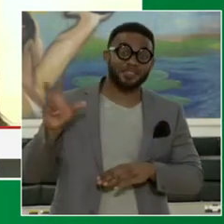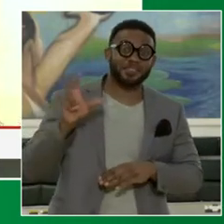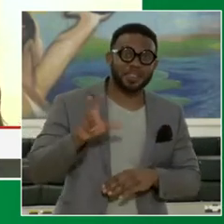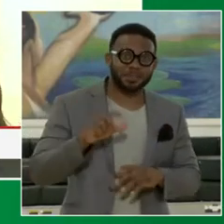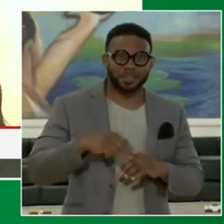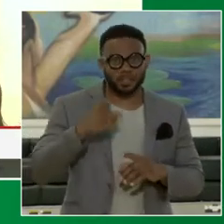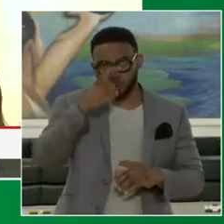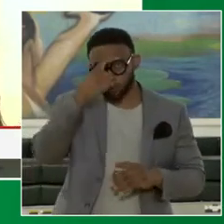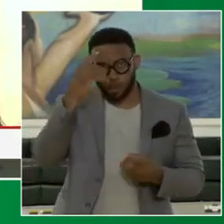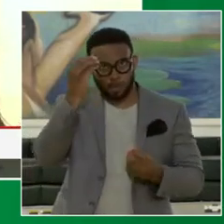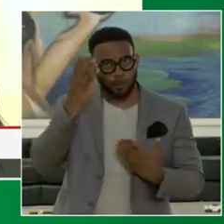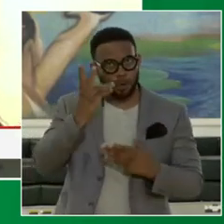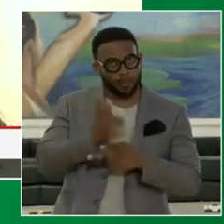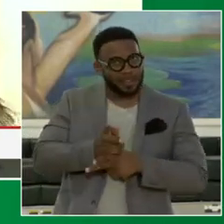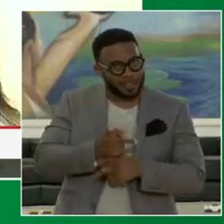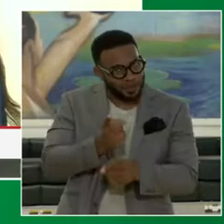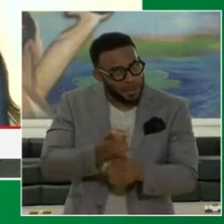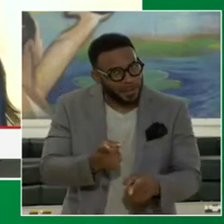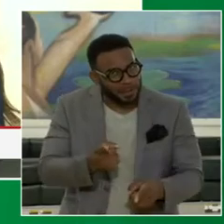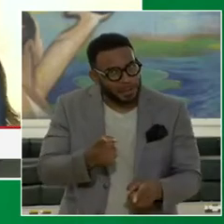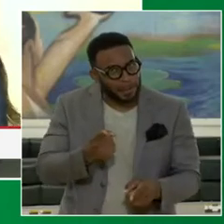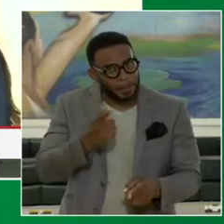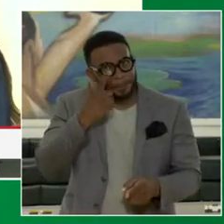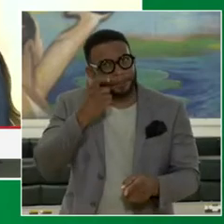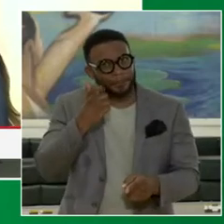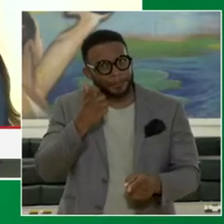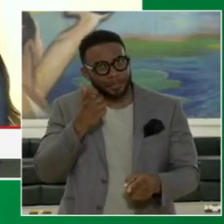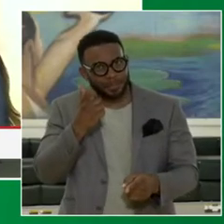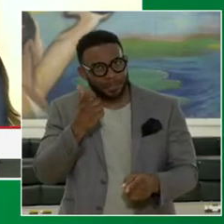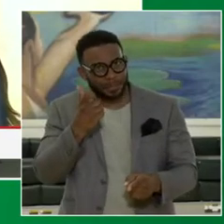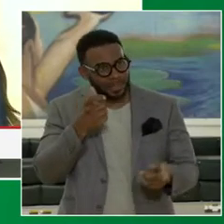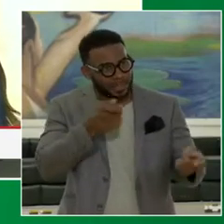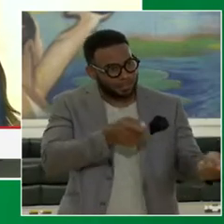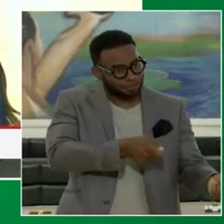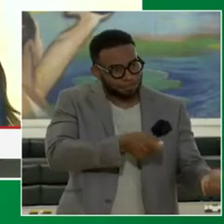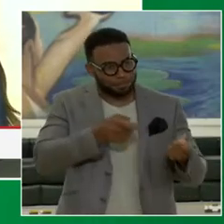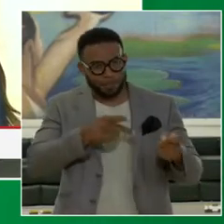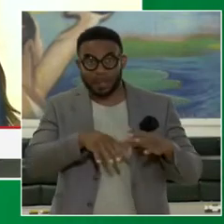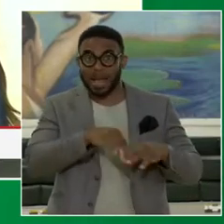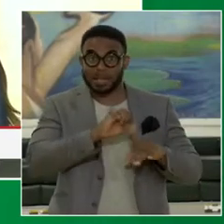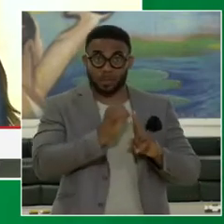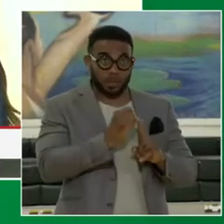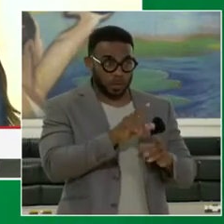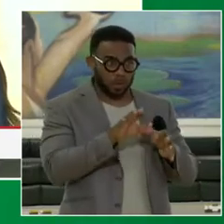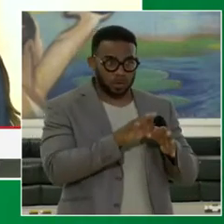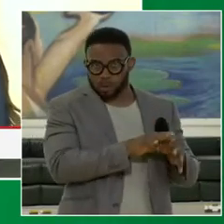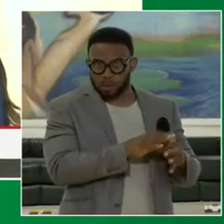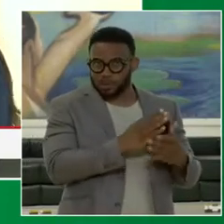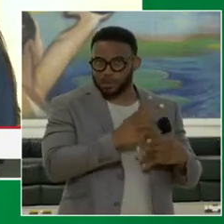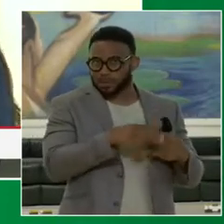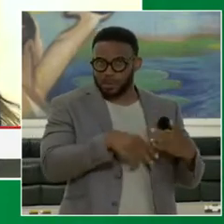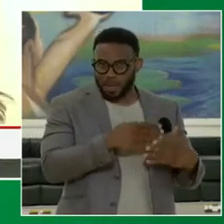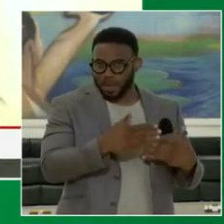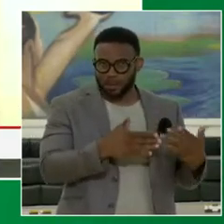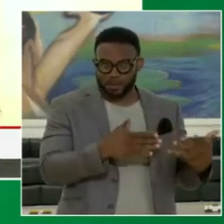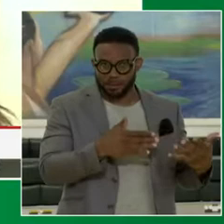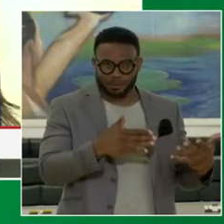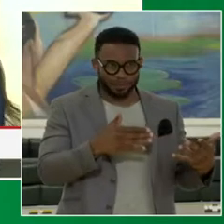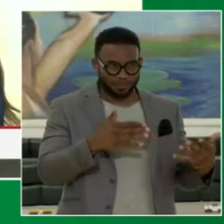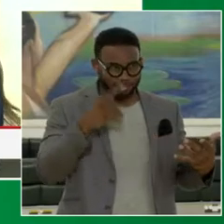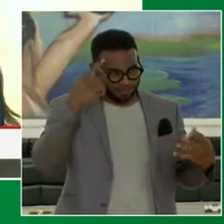like trauma-informed care, right? Because getting people out of a situation in which they're essentially in some sort of limbic